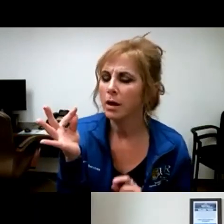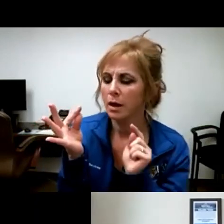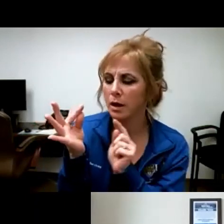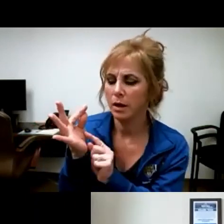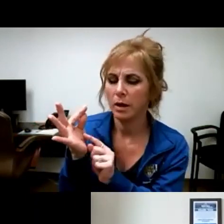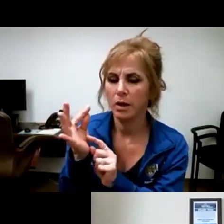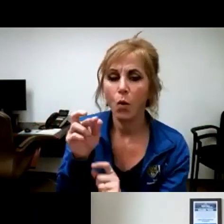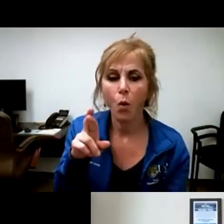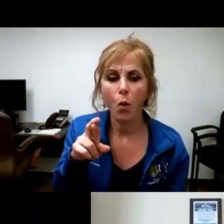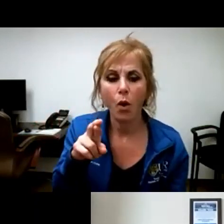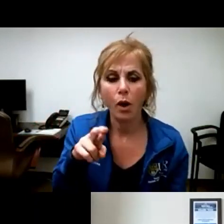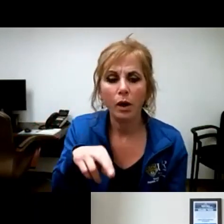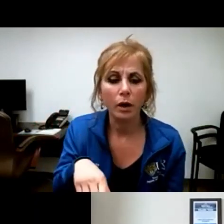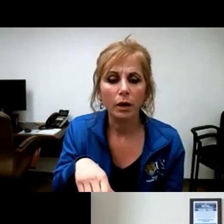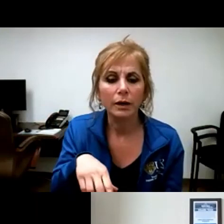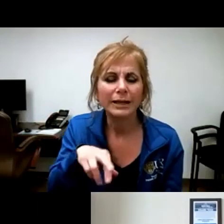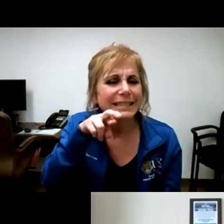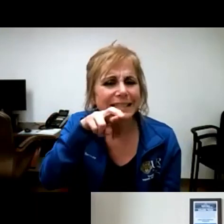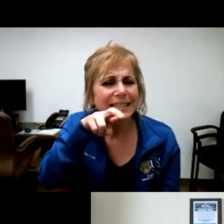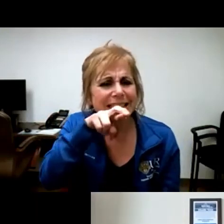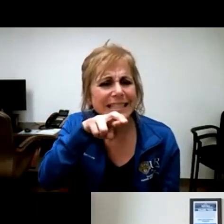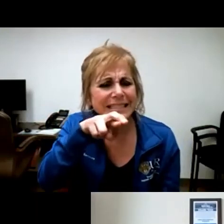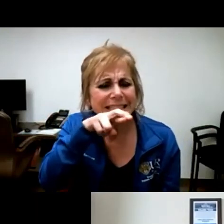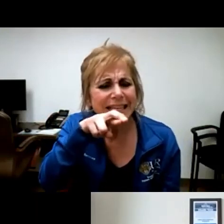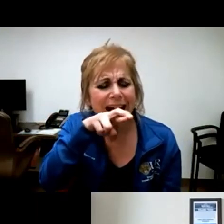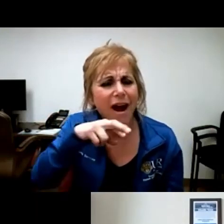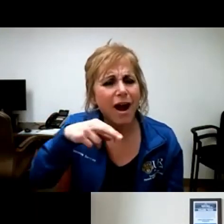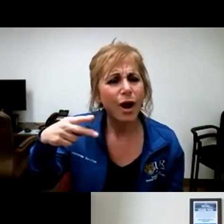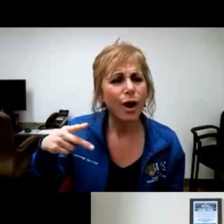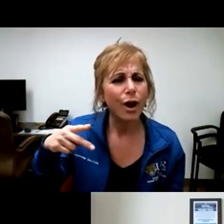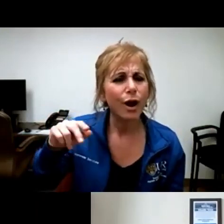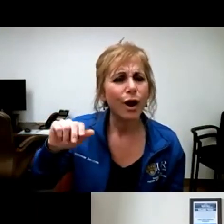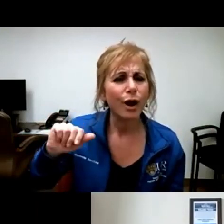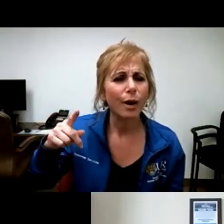cigar paper on a cancer-related diagnosis?